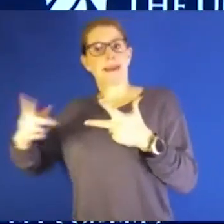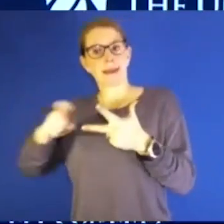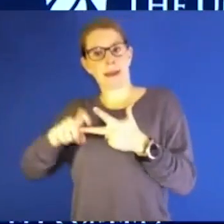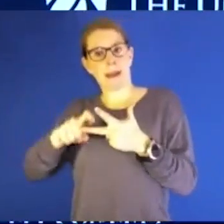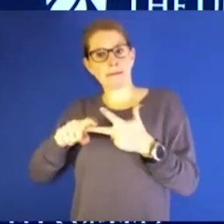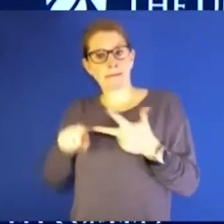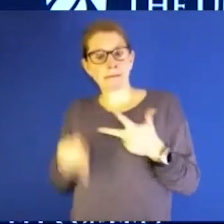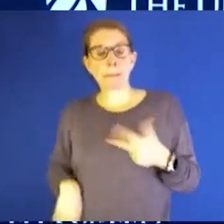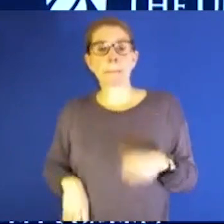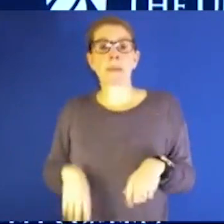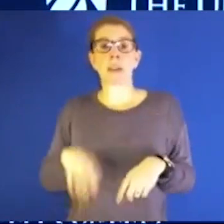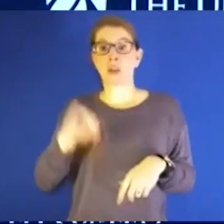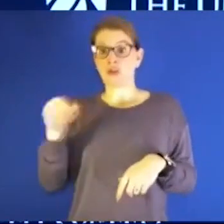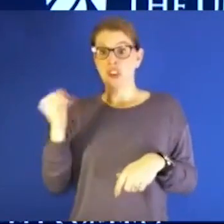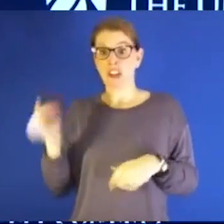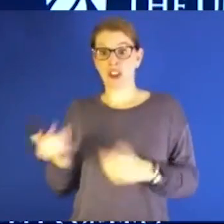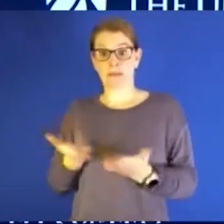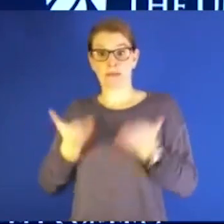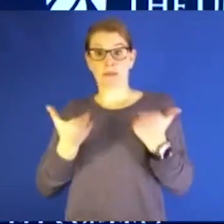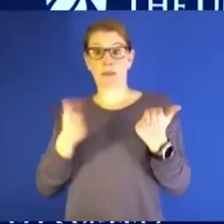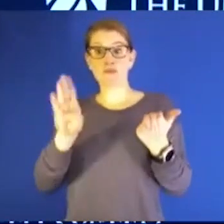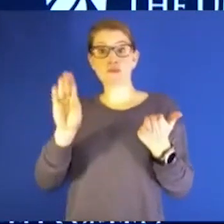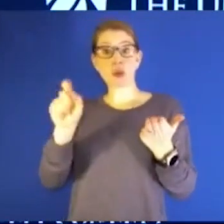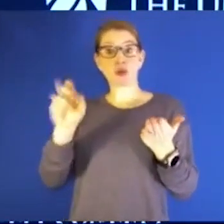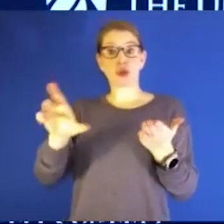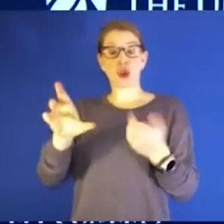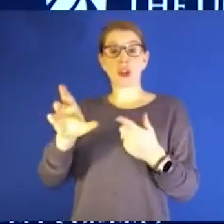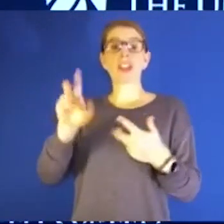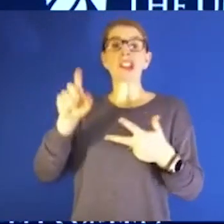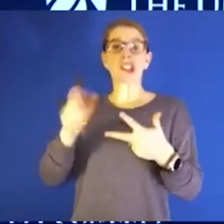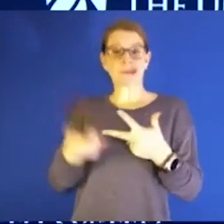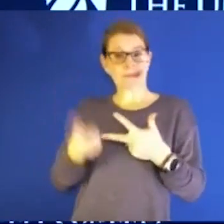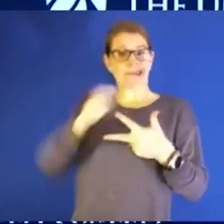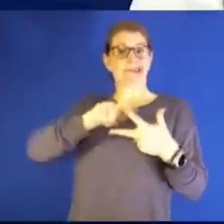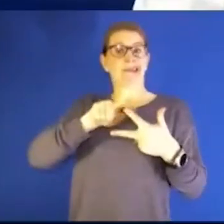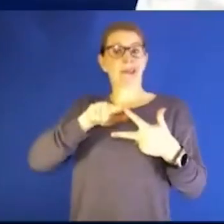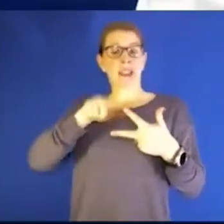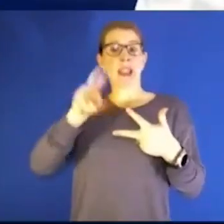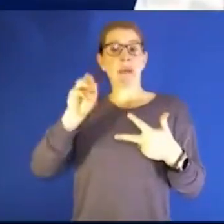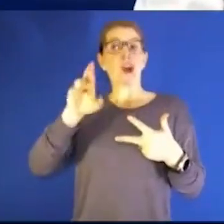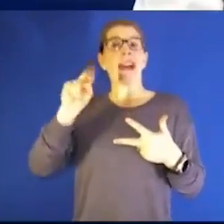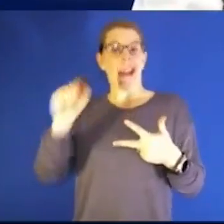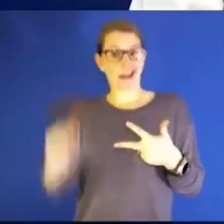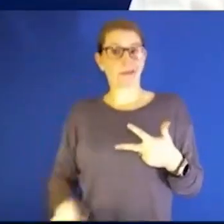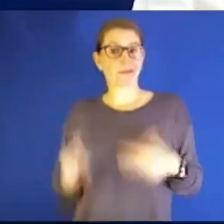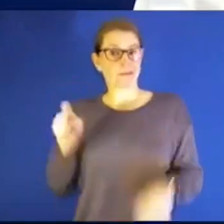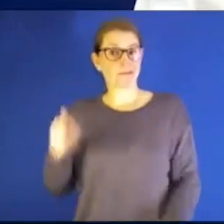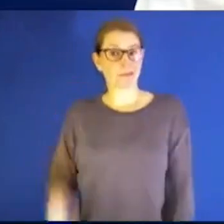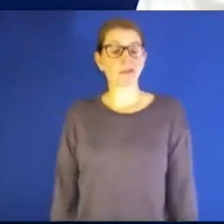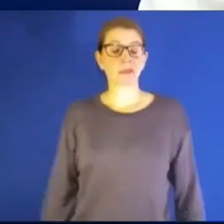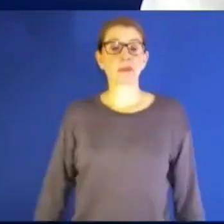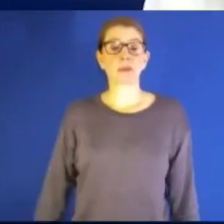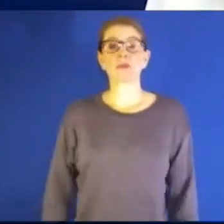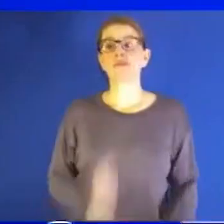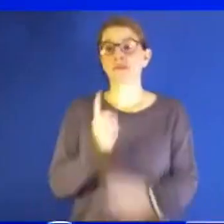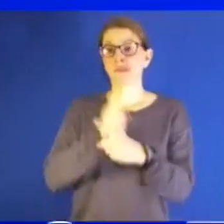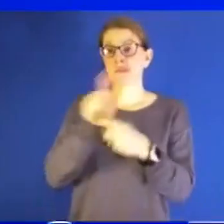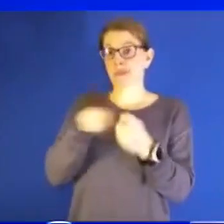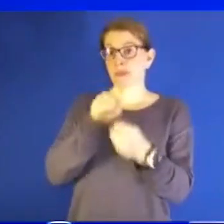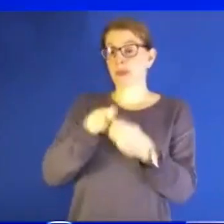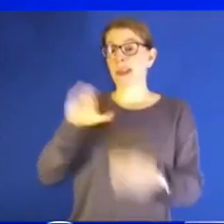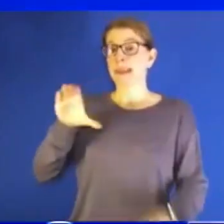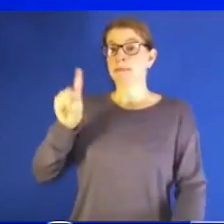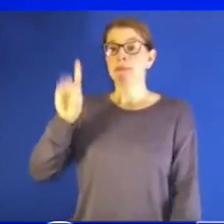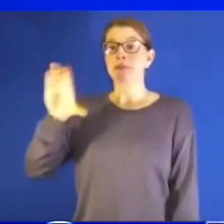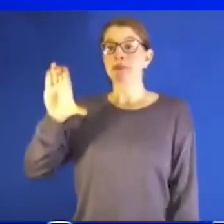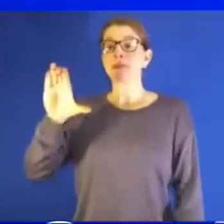had J&J, the booster or shot you should get should probably be an mRNA vaccine. Yeah, exactly. And I think, the CDC has recommended